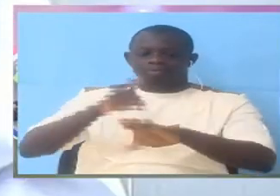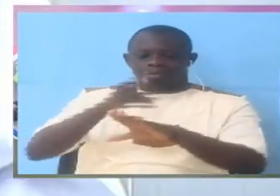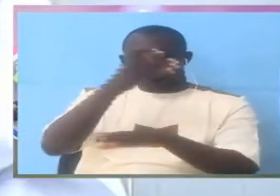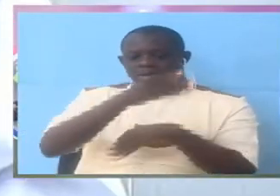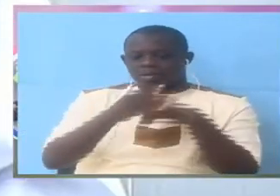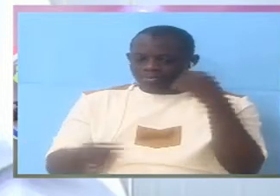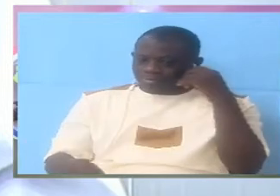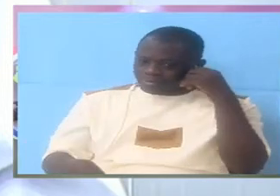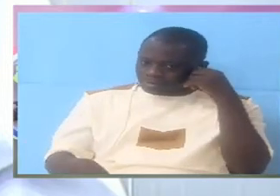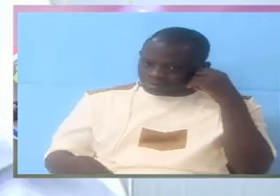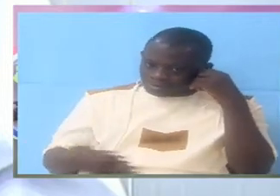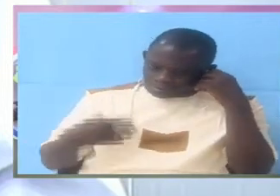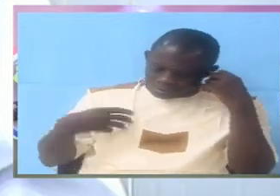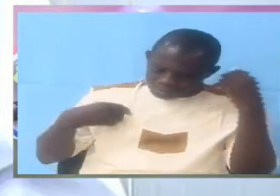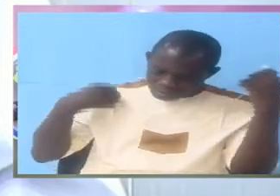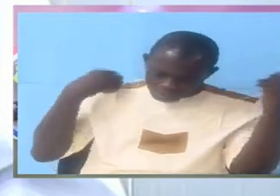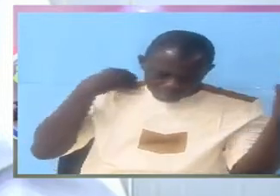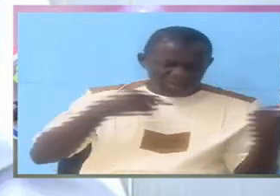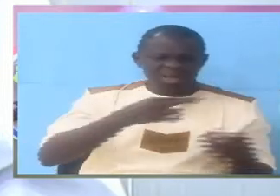and go where?